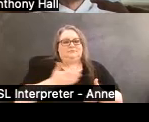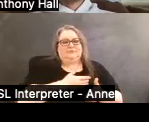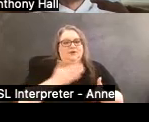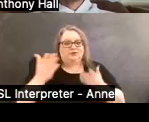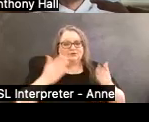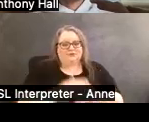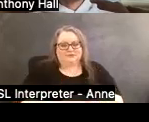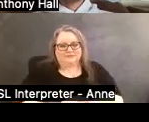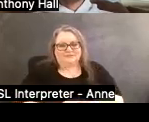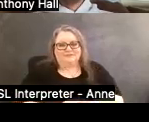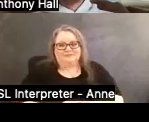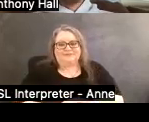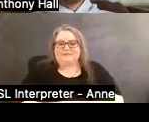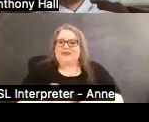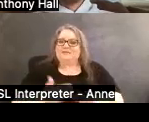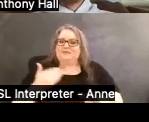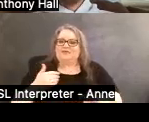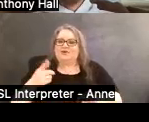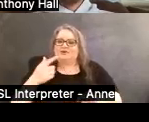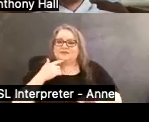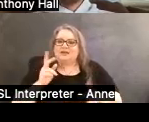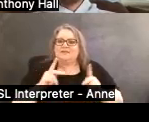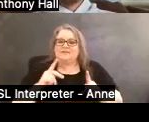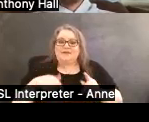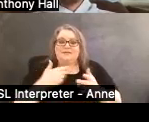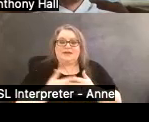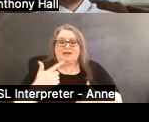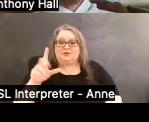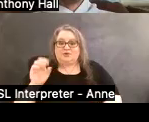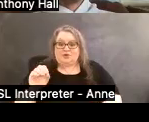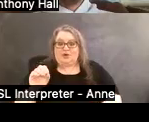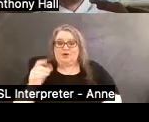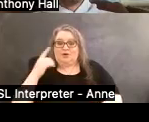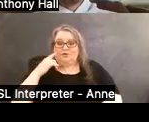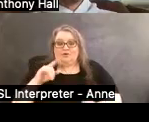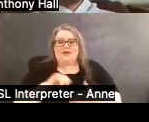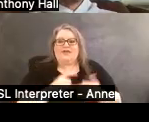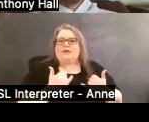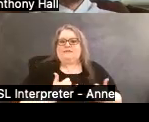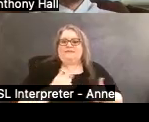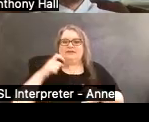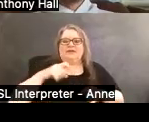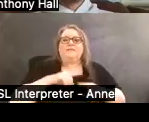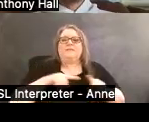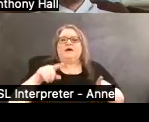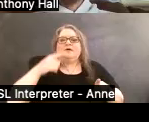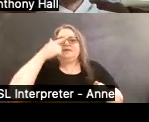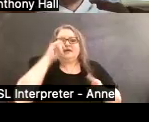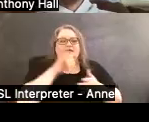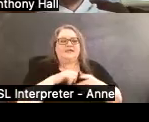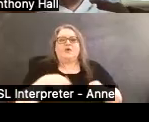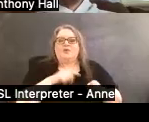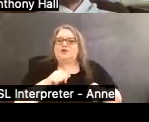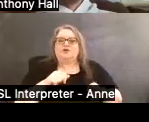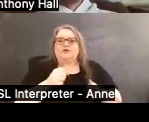she said before, the thing that people came to Glow for, that was like their immediate need. But because of that, we were able to break through with so much